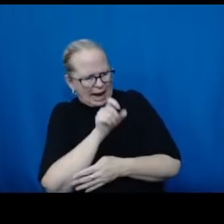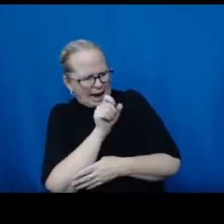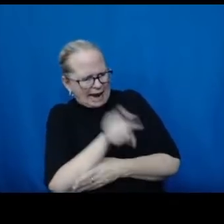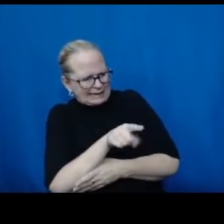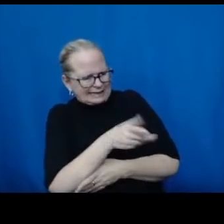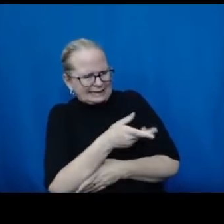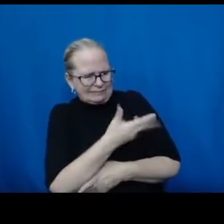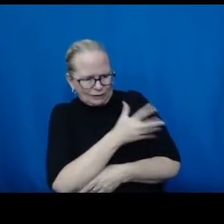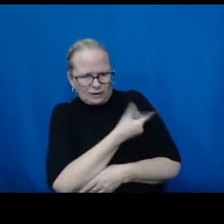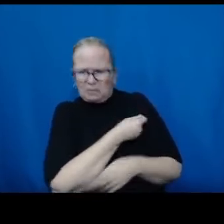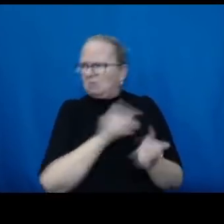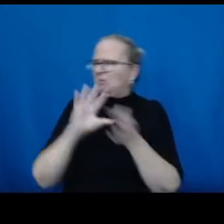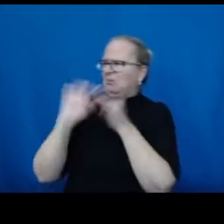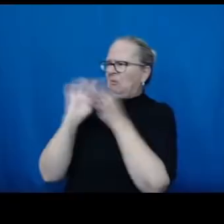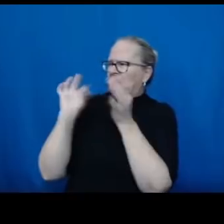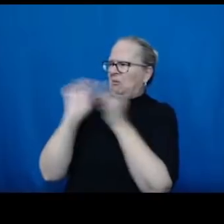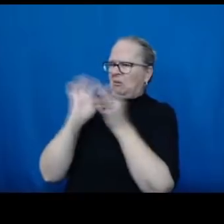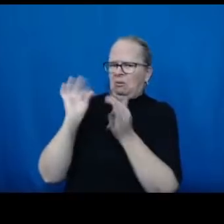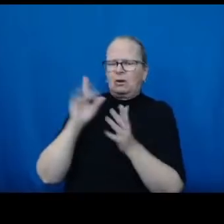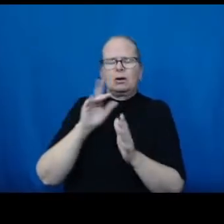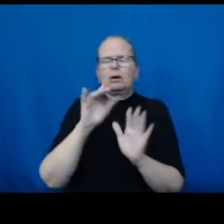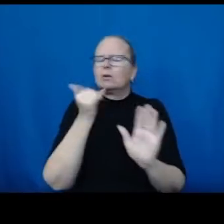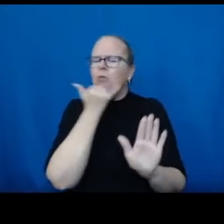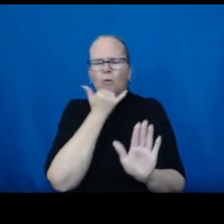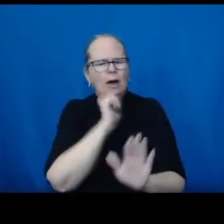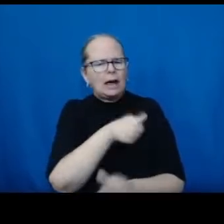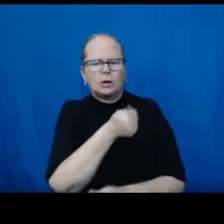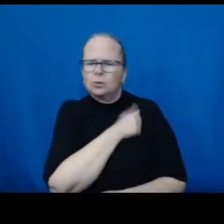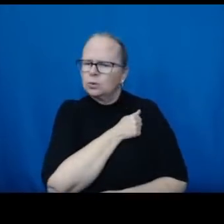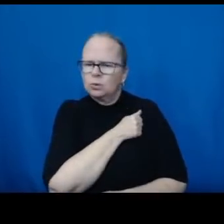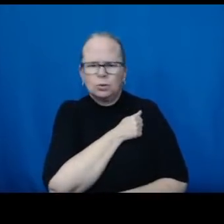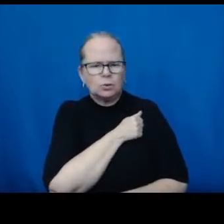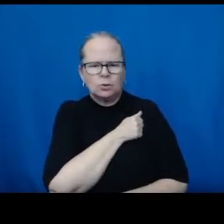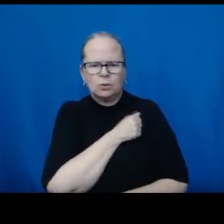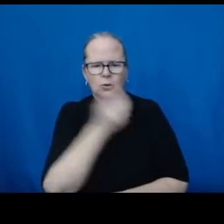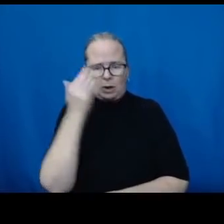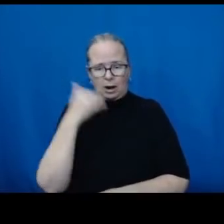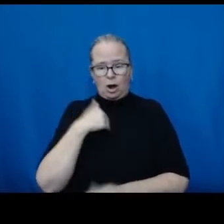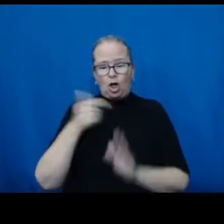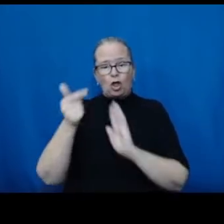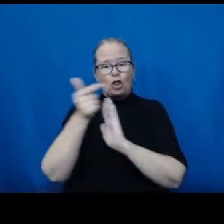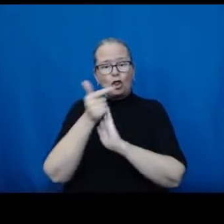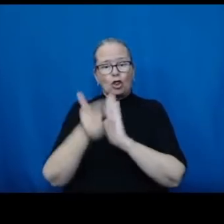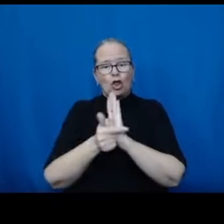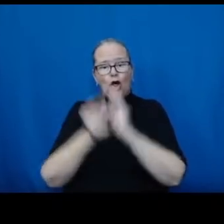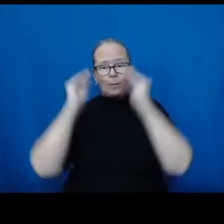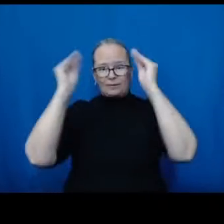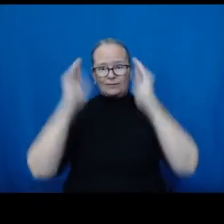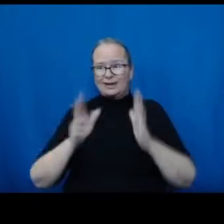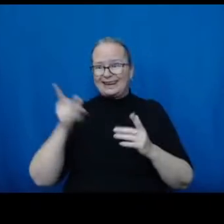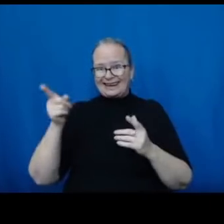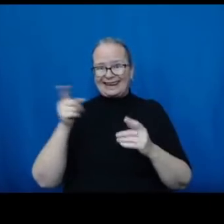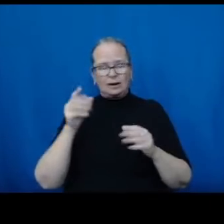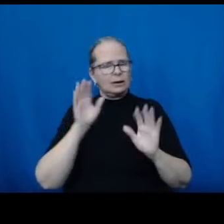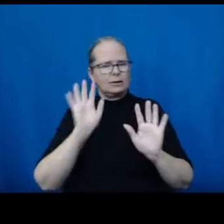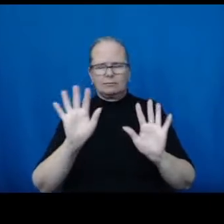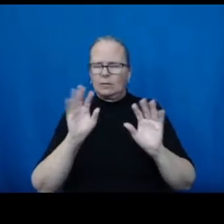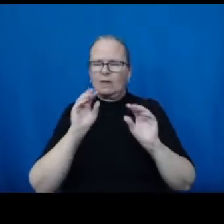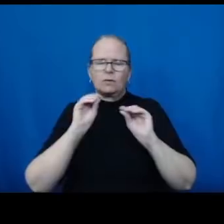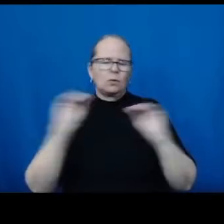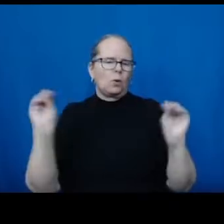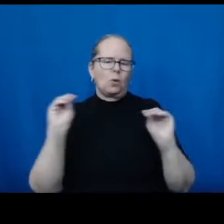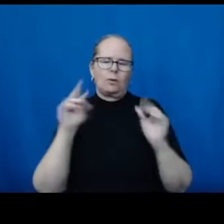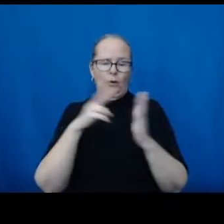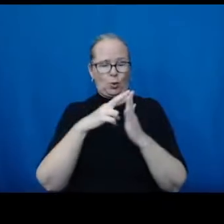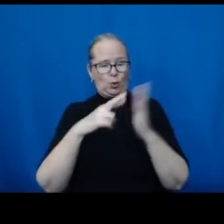can tell you there's no legal foundation for that at all, despite what's circulating in pop culture. No legal foundation for that at all. But more importantly, I think